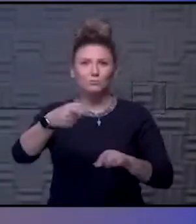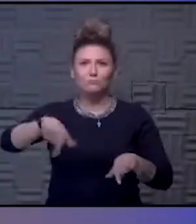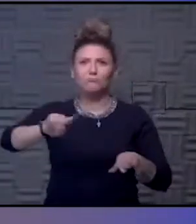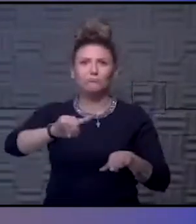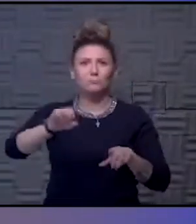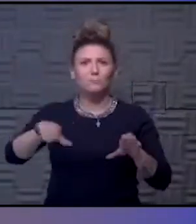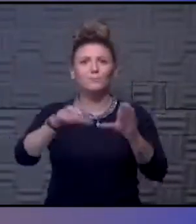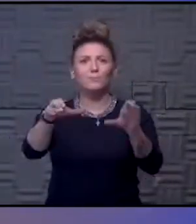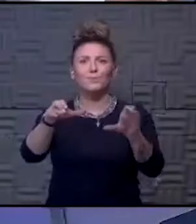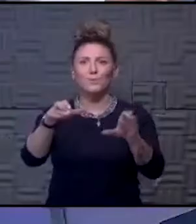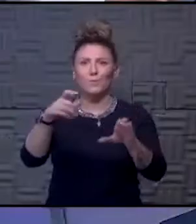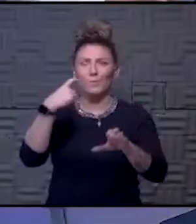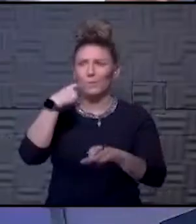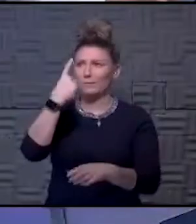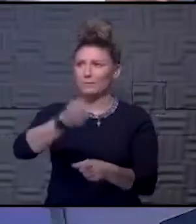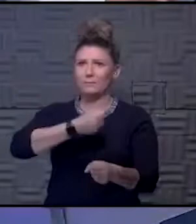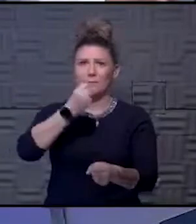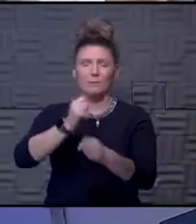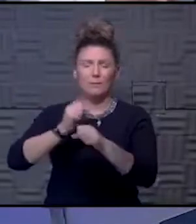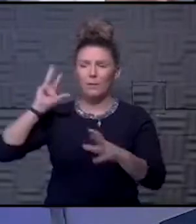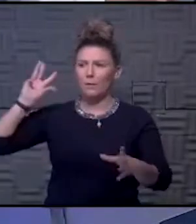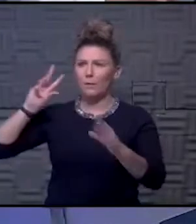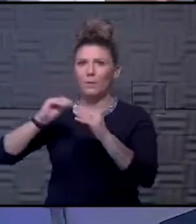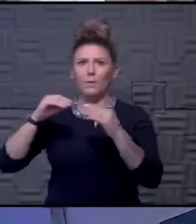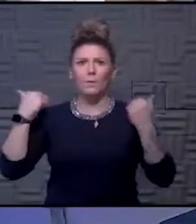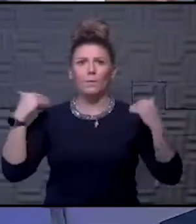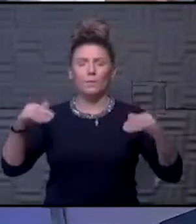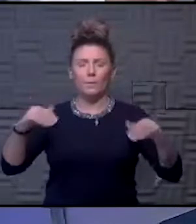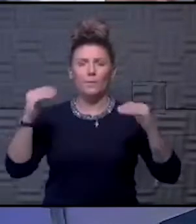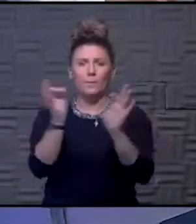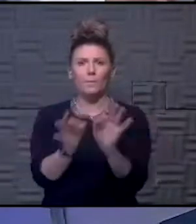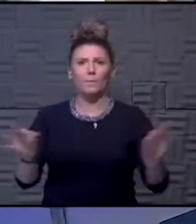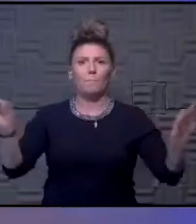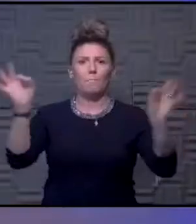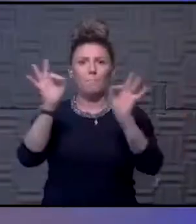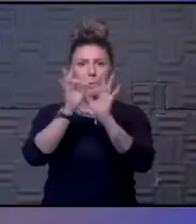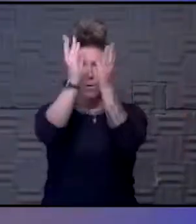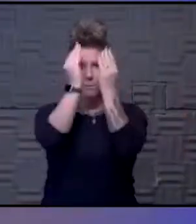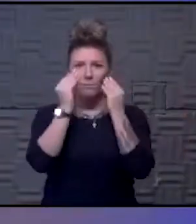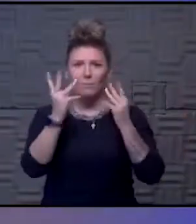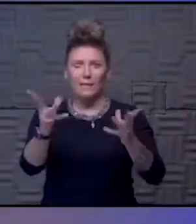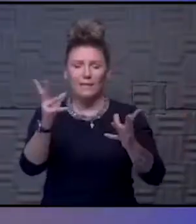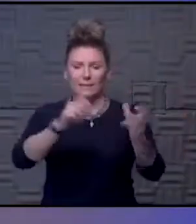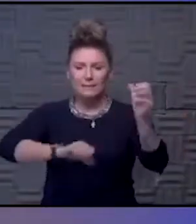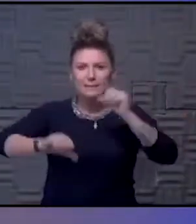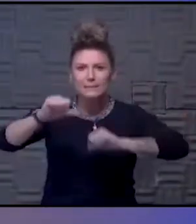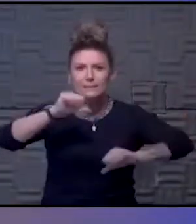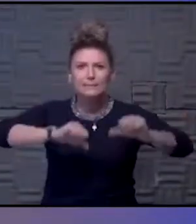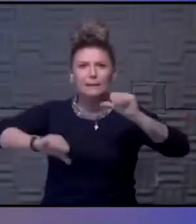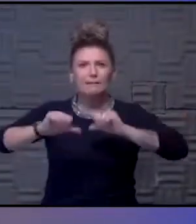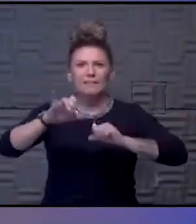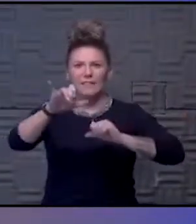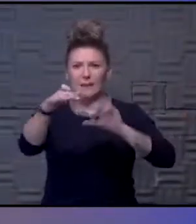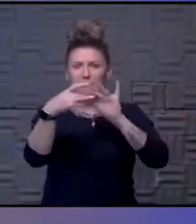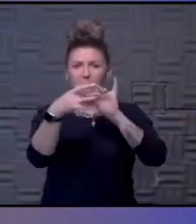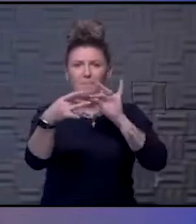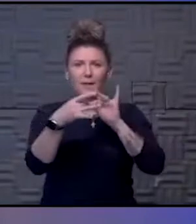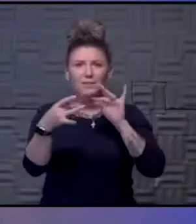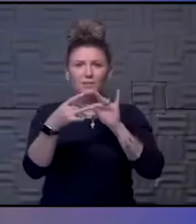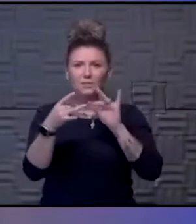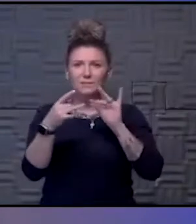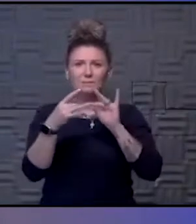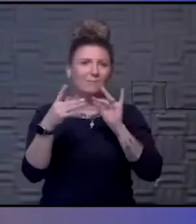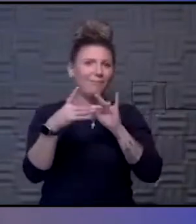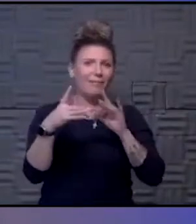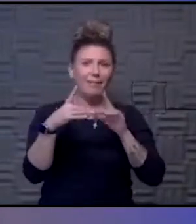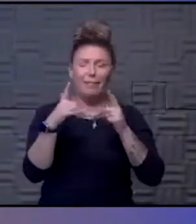have just been absolutely critical, laying out that foundation. Being able to provide that scientific messaging in a language and a